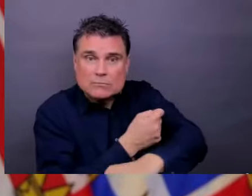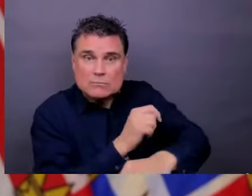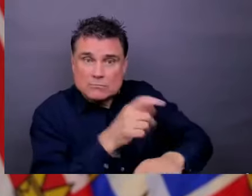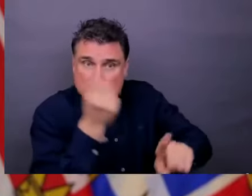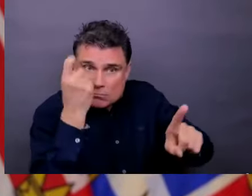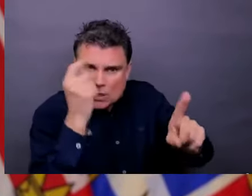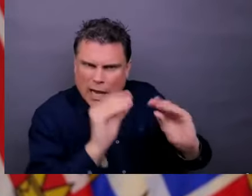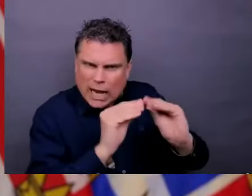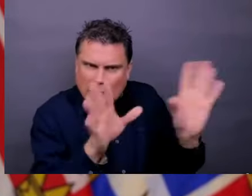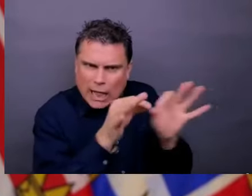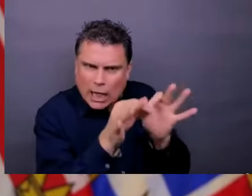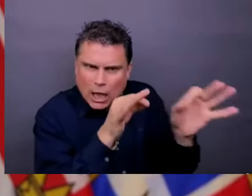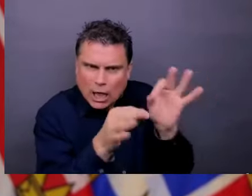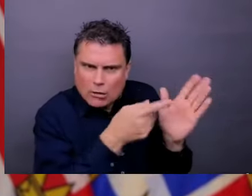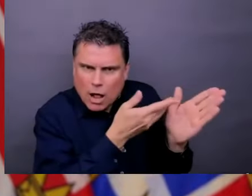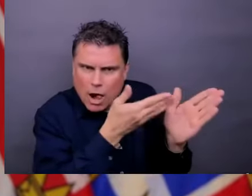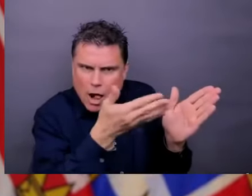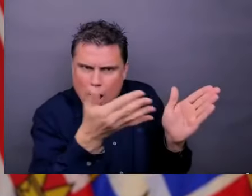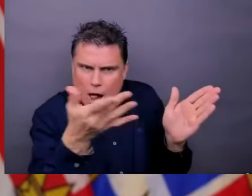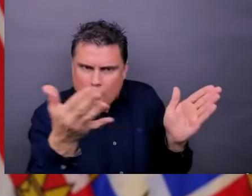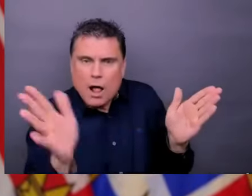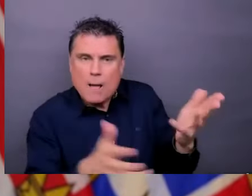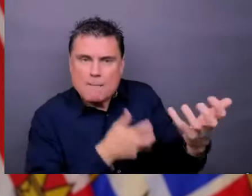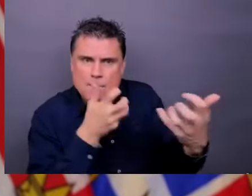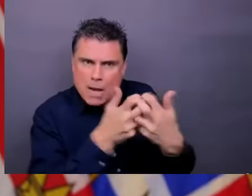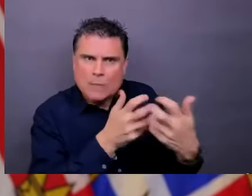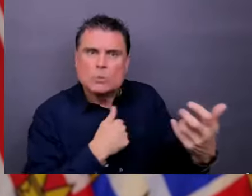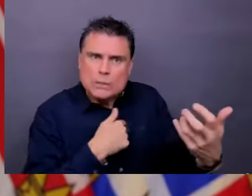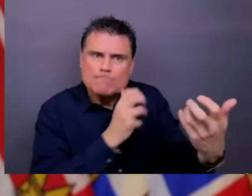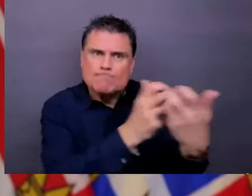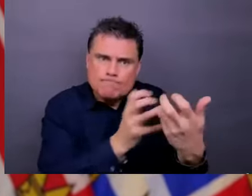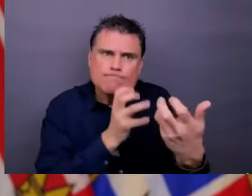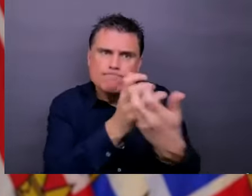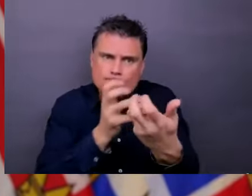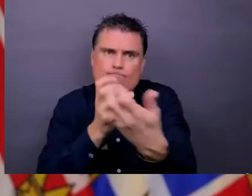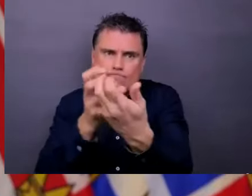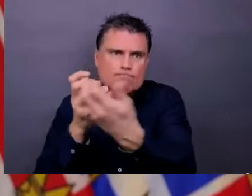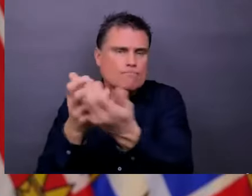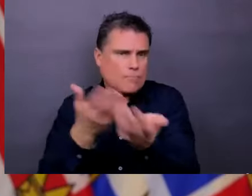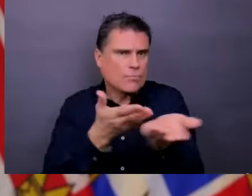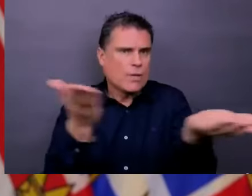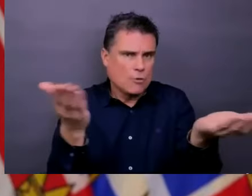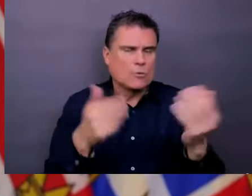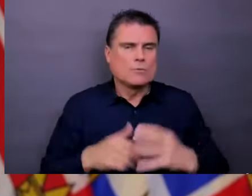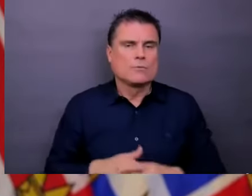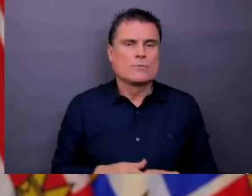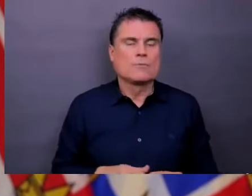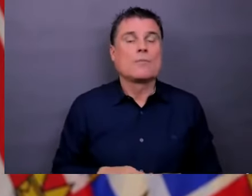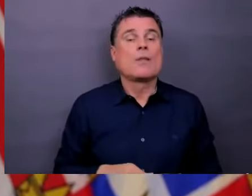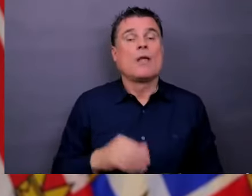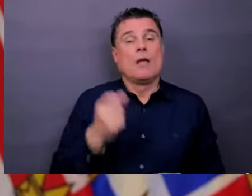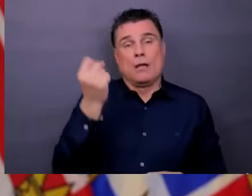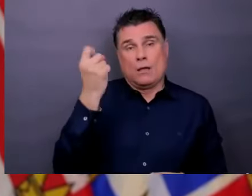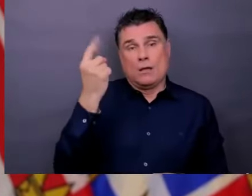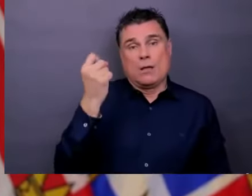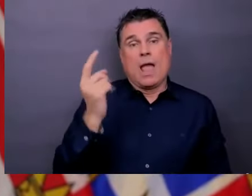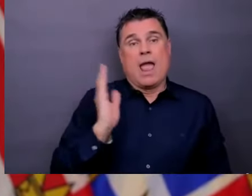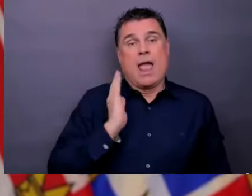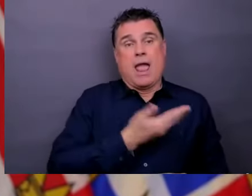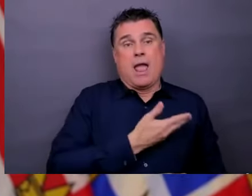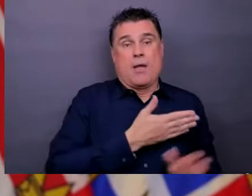don't think they're mutually exclusive. They're not a separate group. What we're trying to do is ensure with every